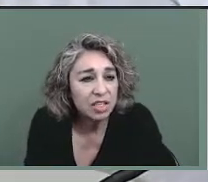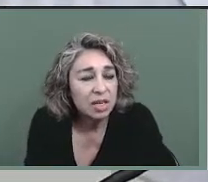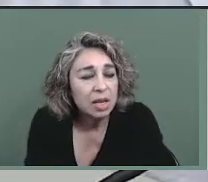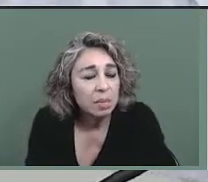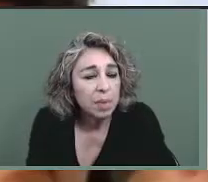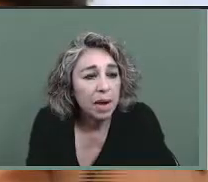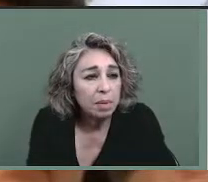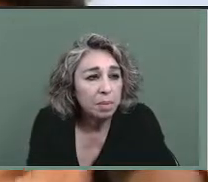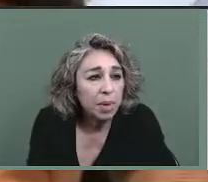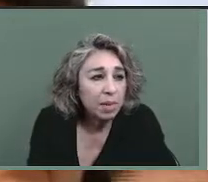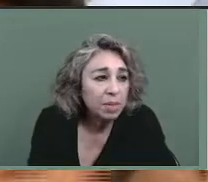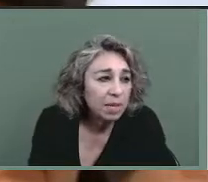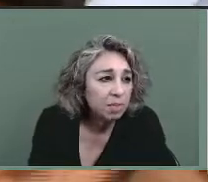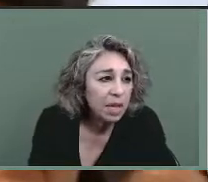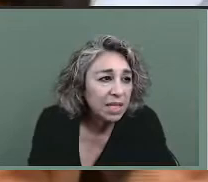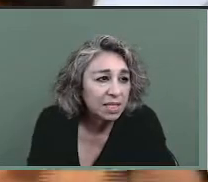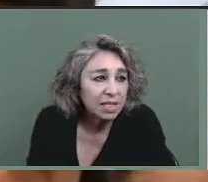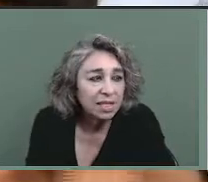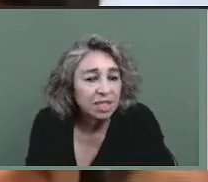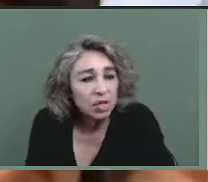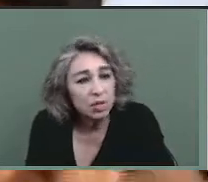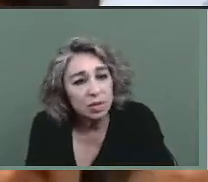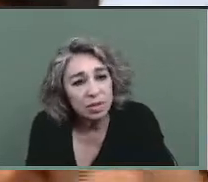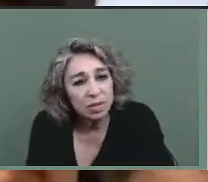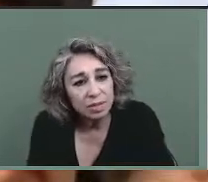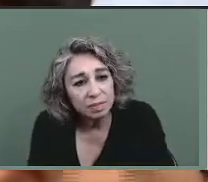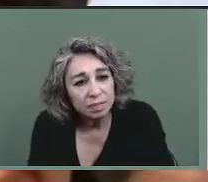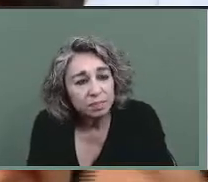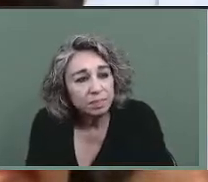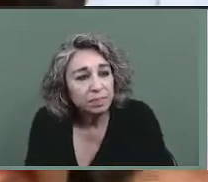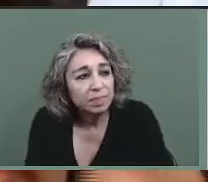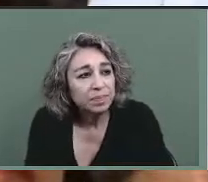centers, public plazas, schools.